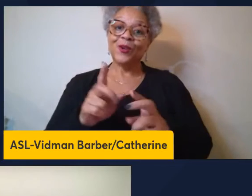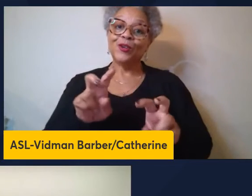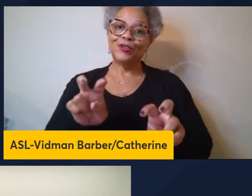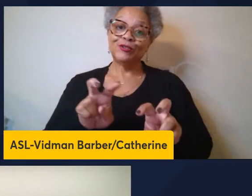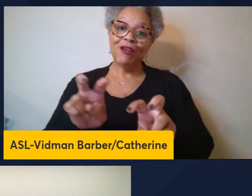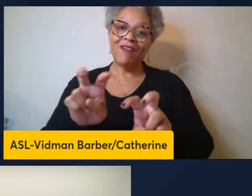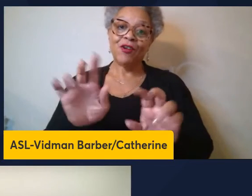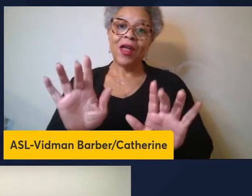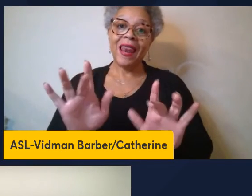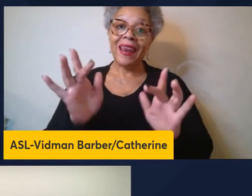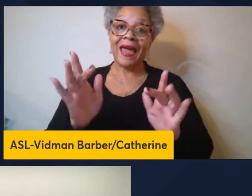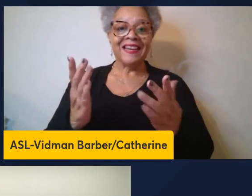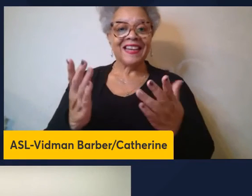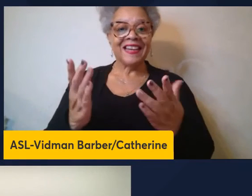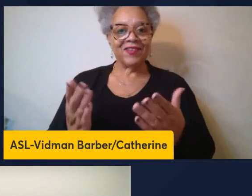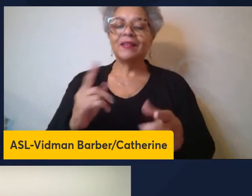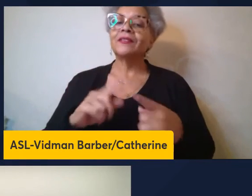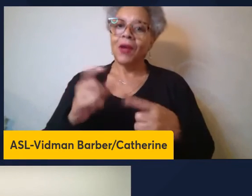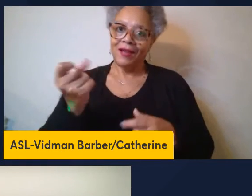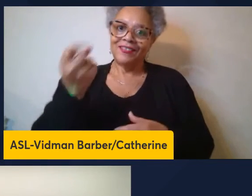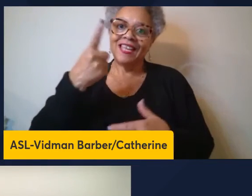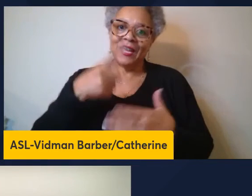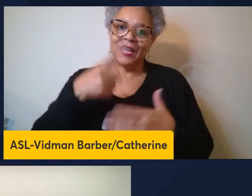And we have time for some questions.